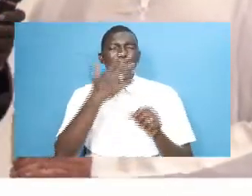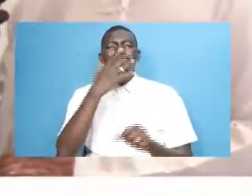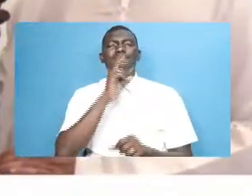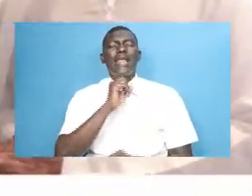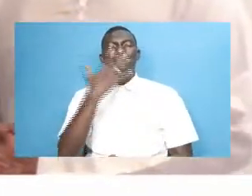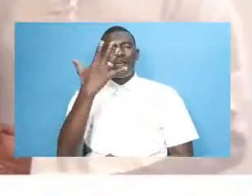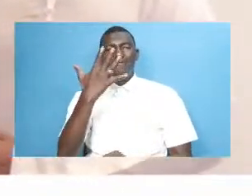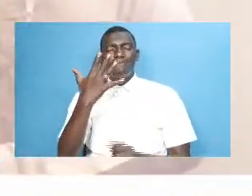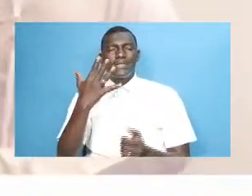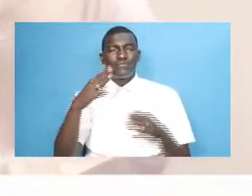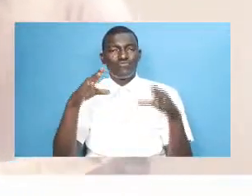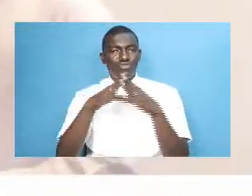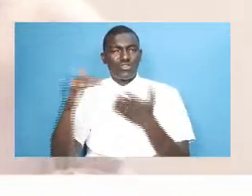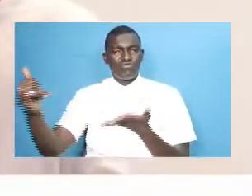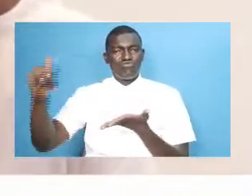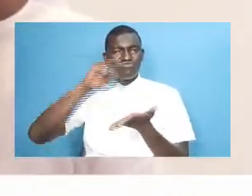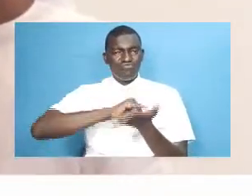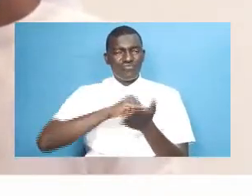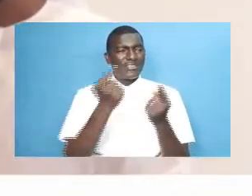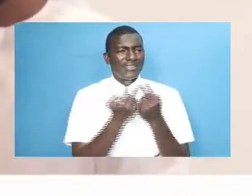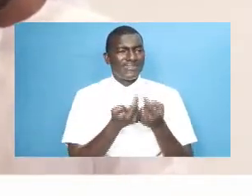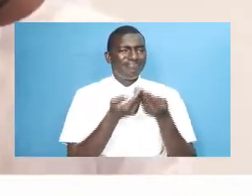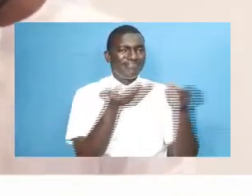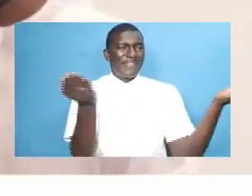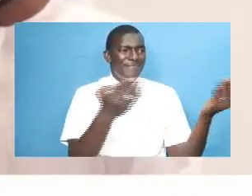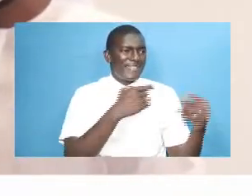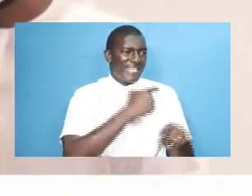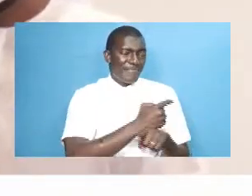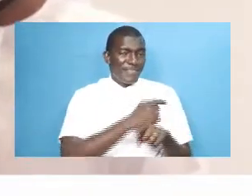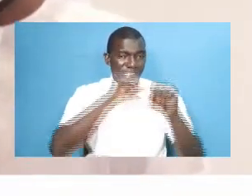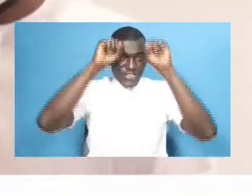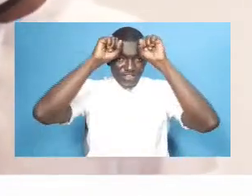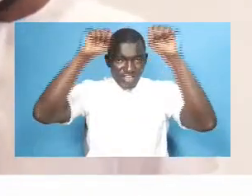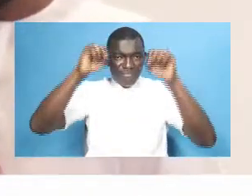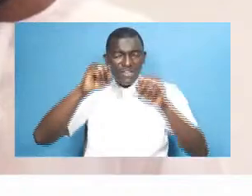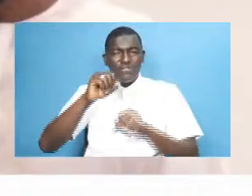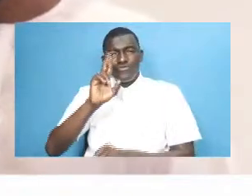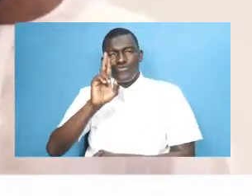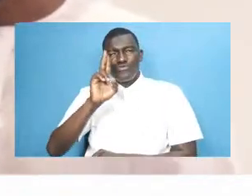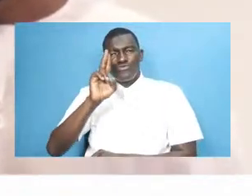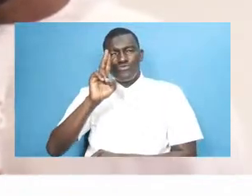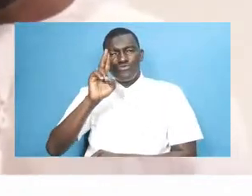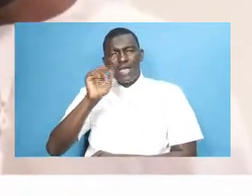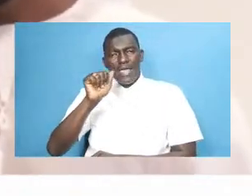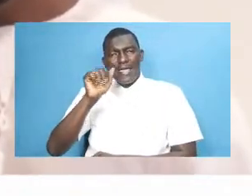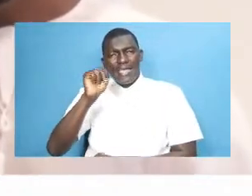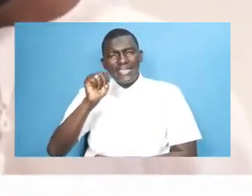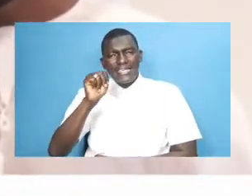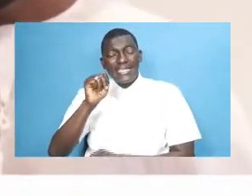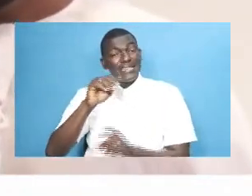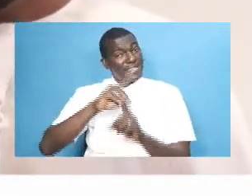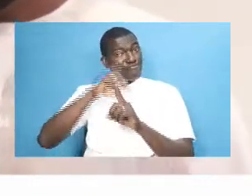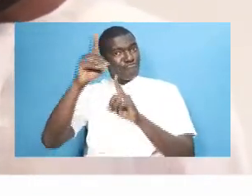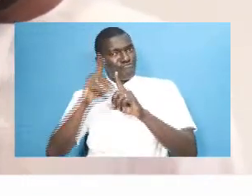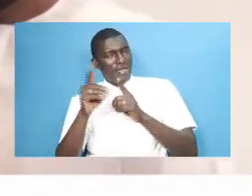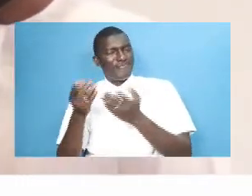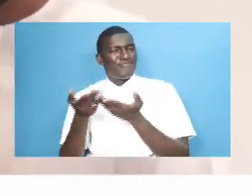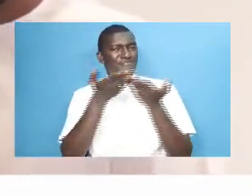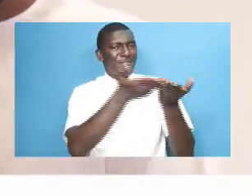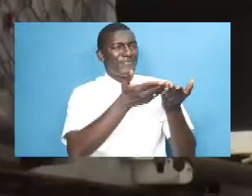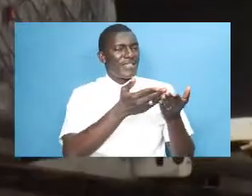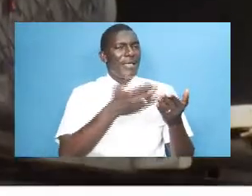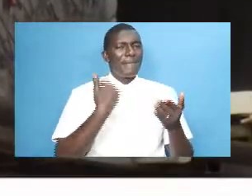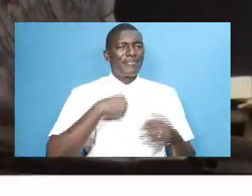We are here to give the aid from the government of United Arab Emirates to our brother and friend in